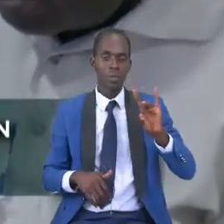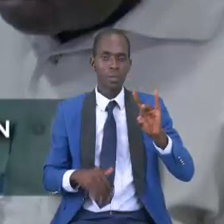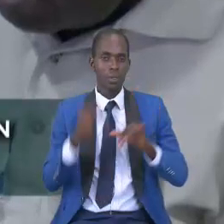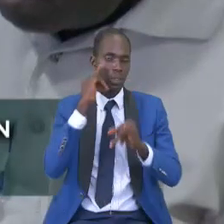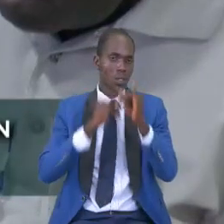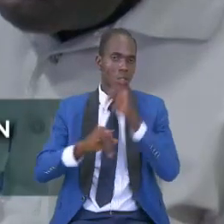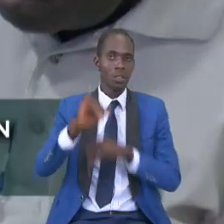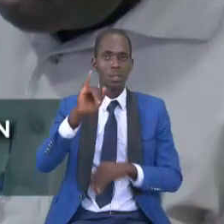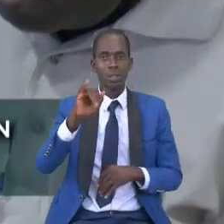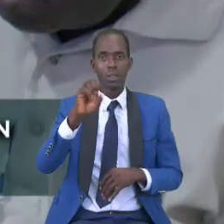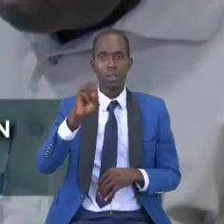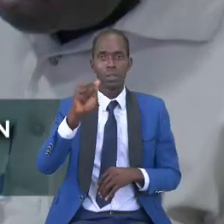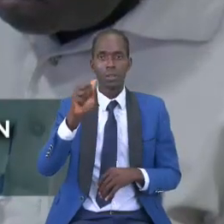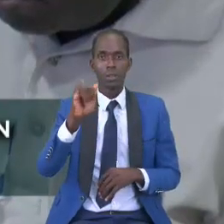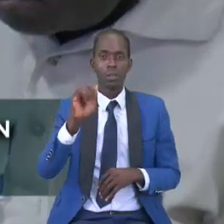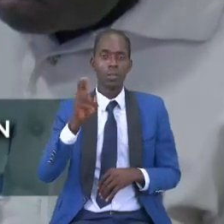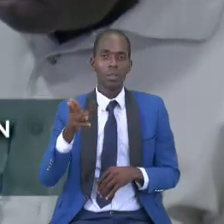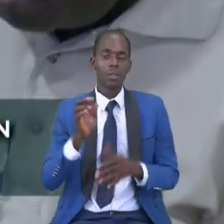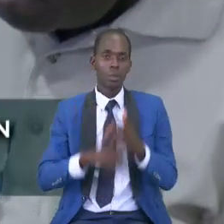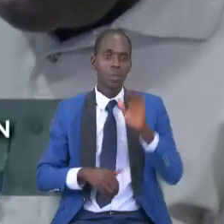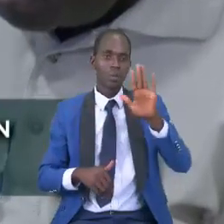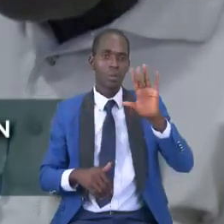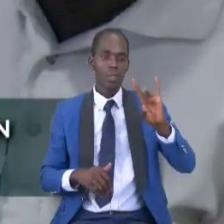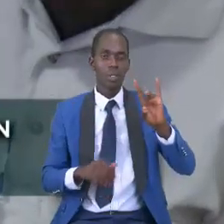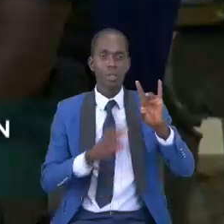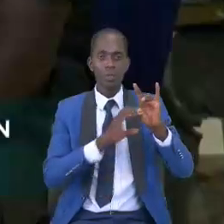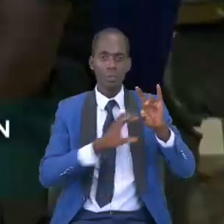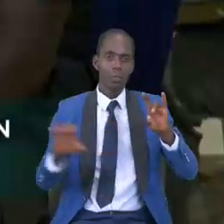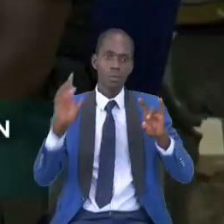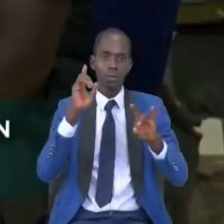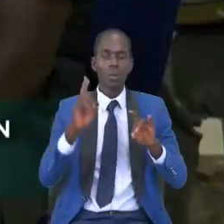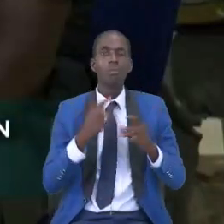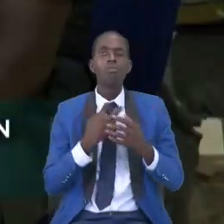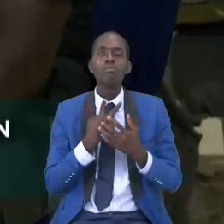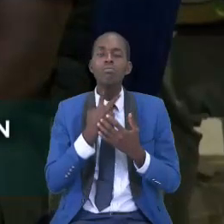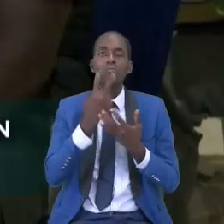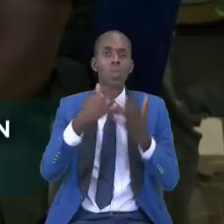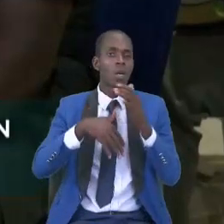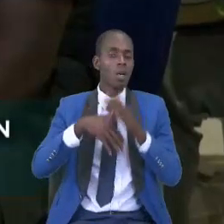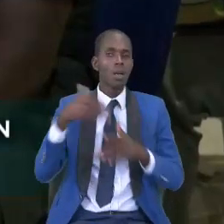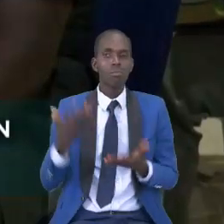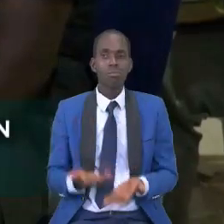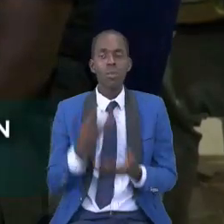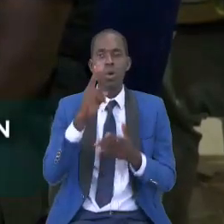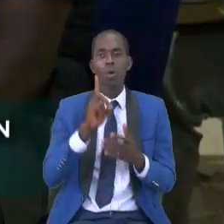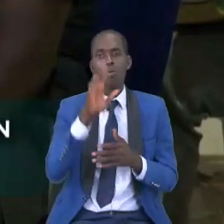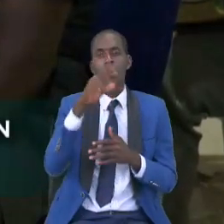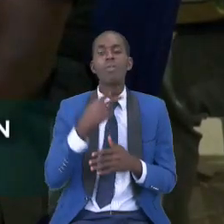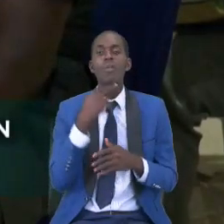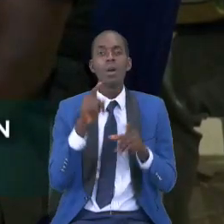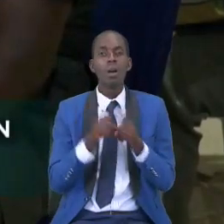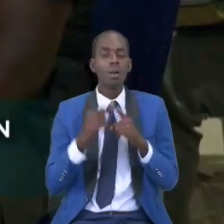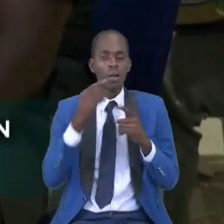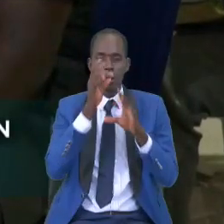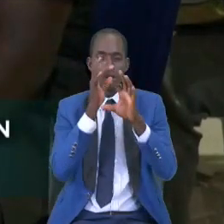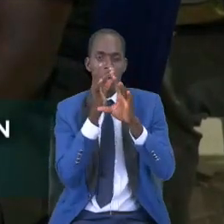Isaiah chapter 58, verse 1, cry aloud, spare not, lift up thy voice like a trumpet, and